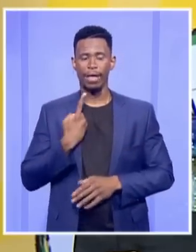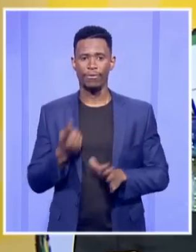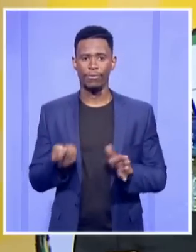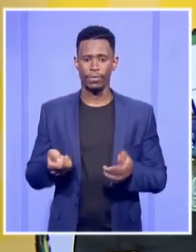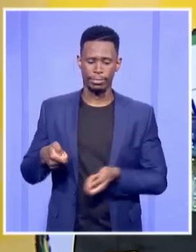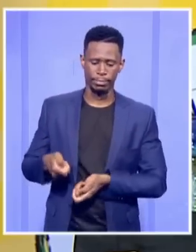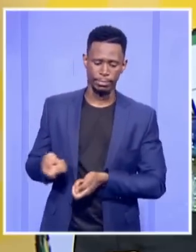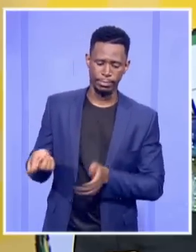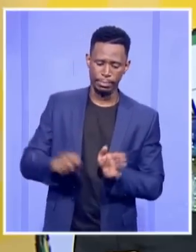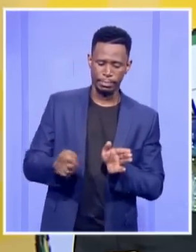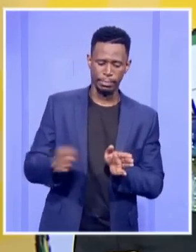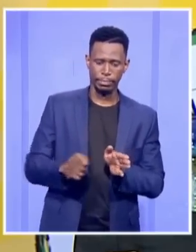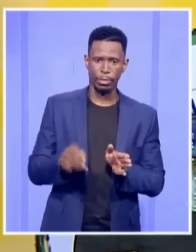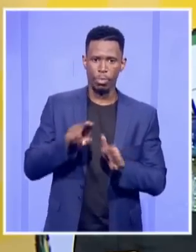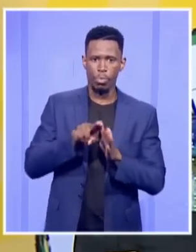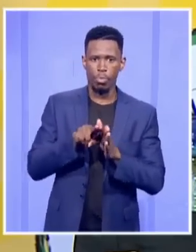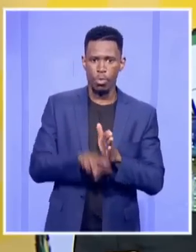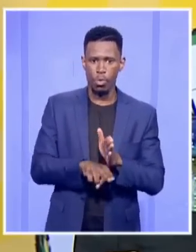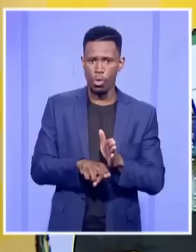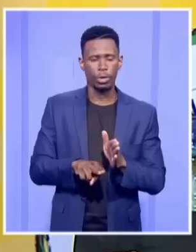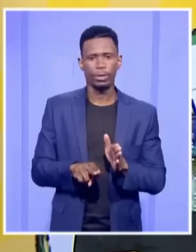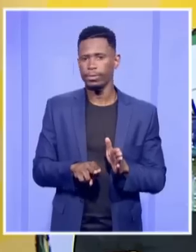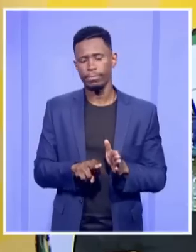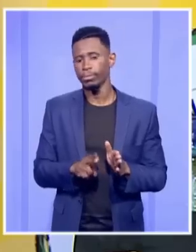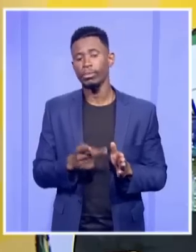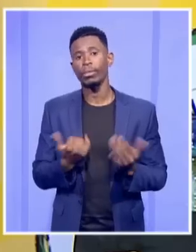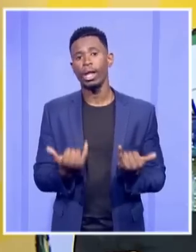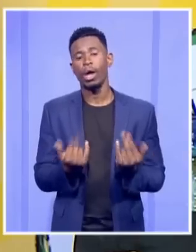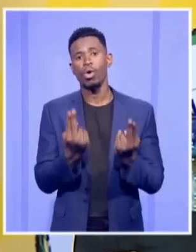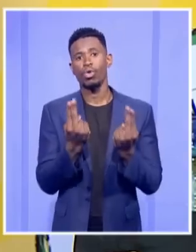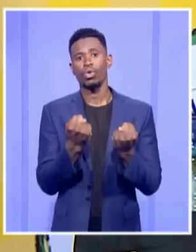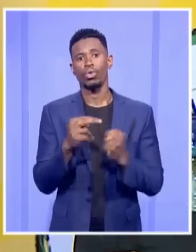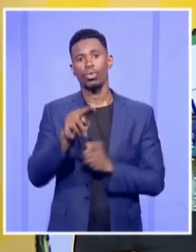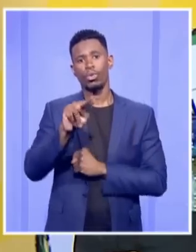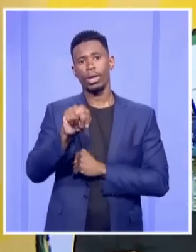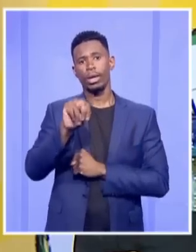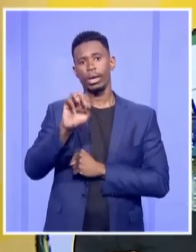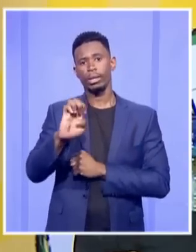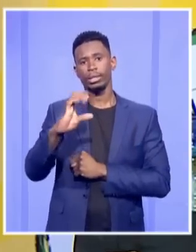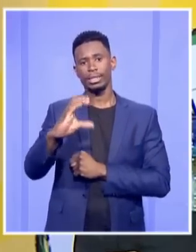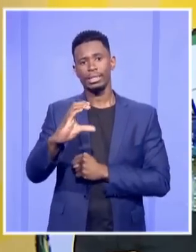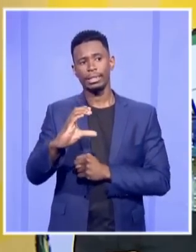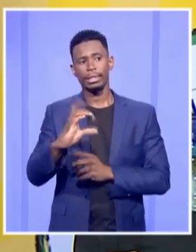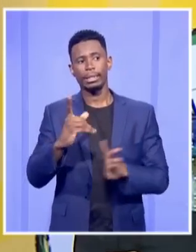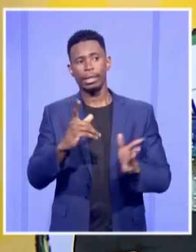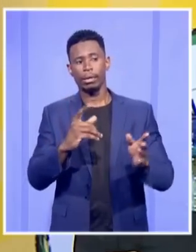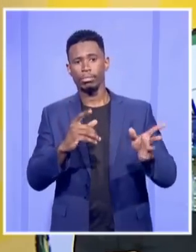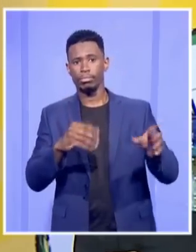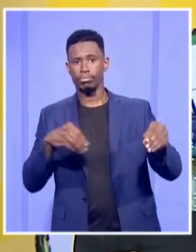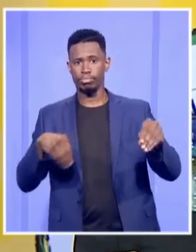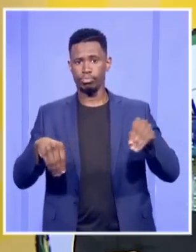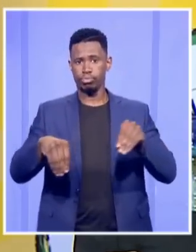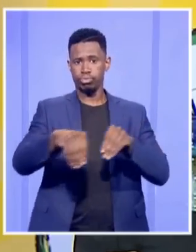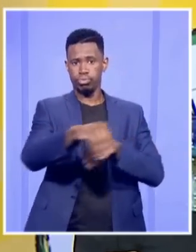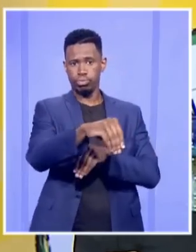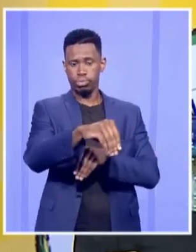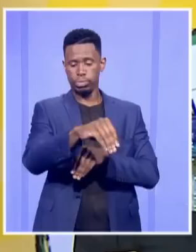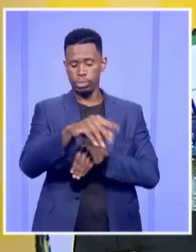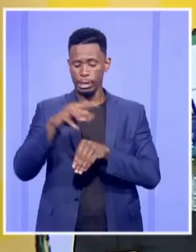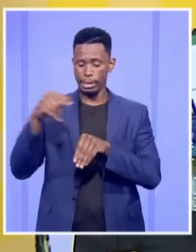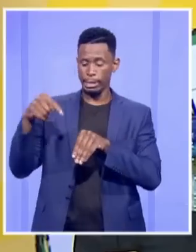The incoming NEC will have the responsibility to take forward some of these issues. And